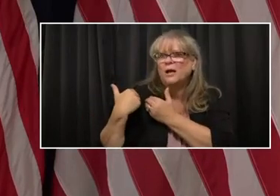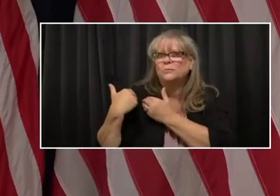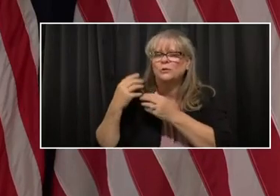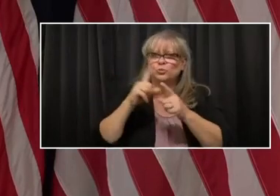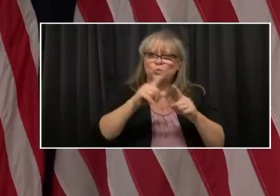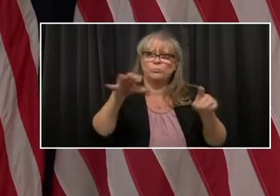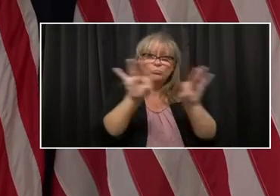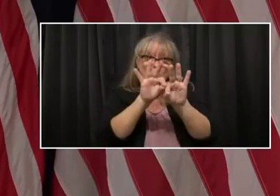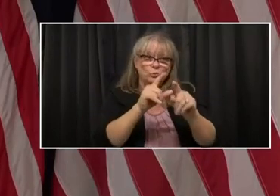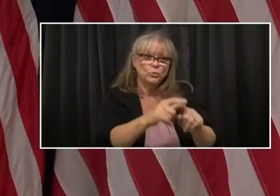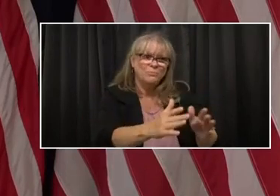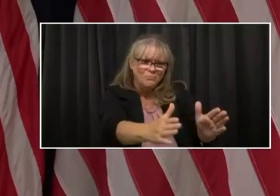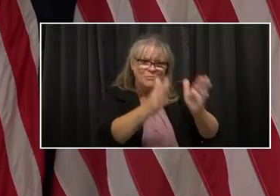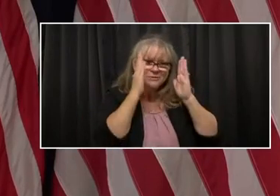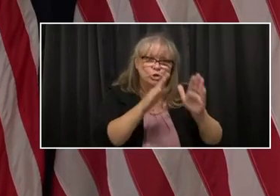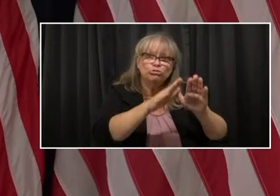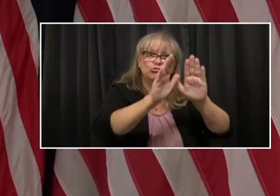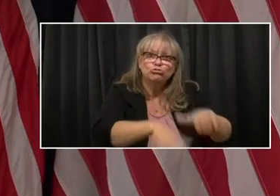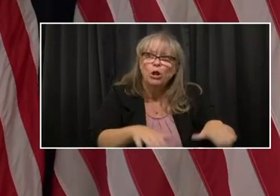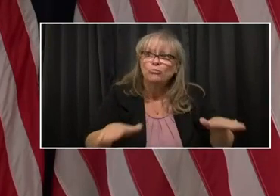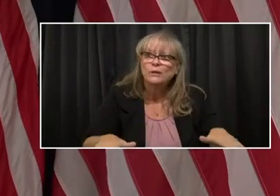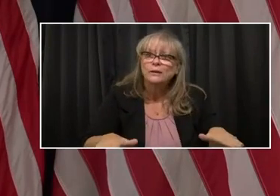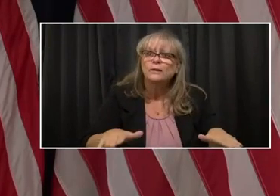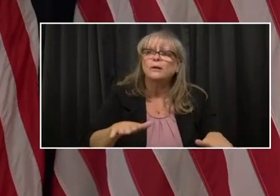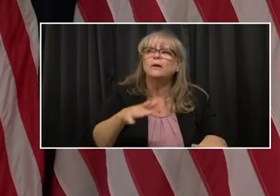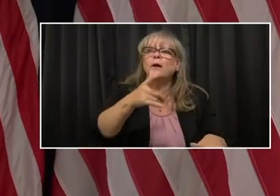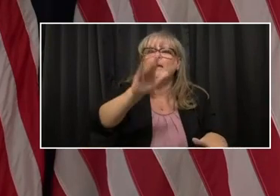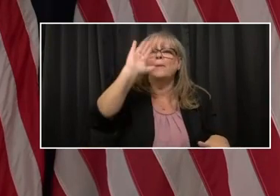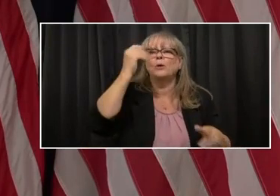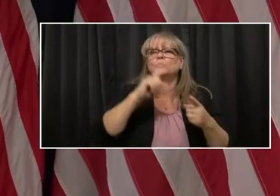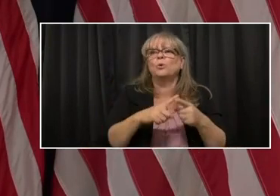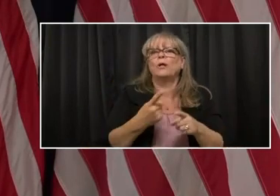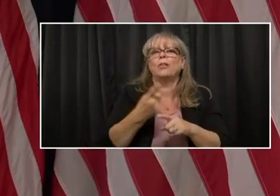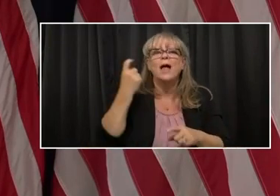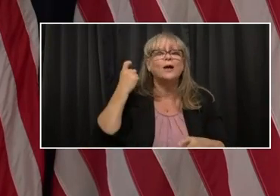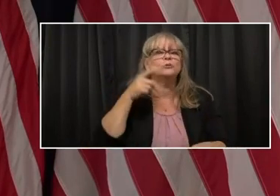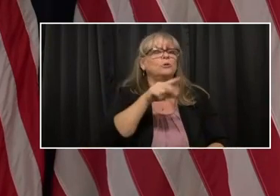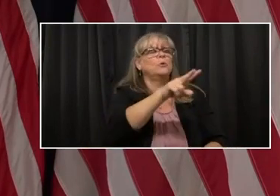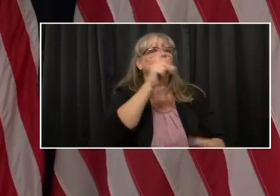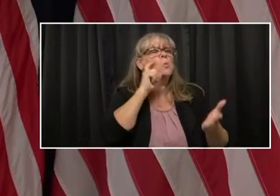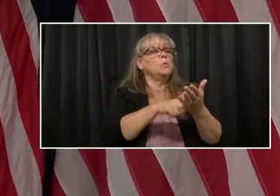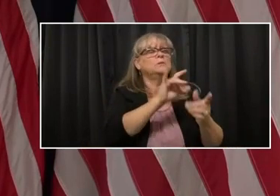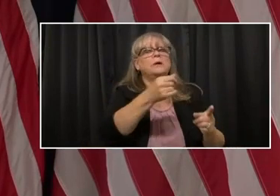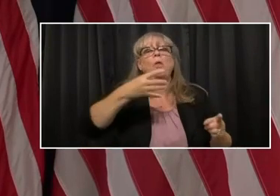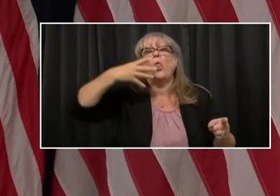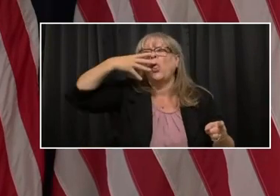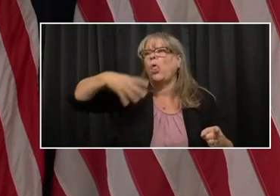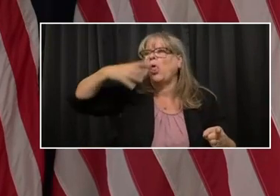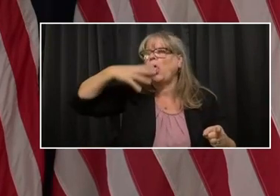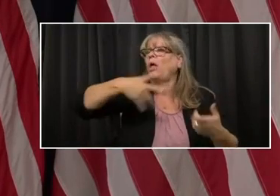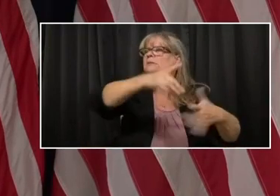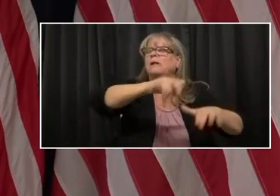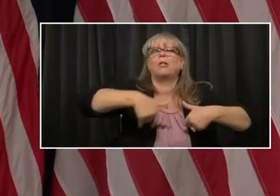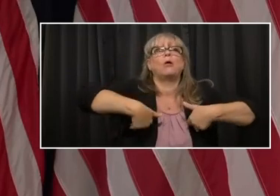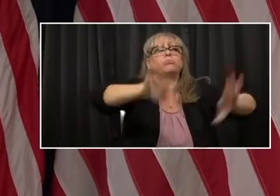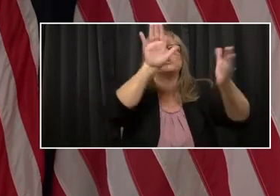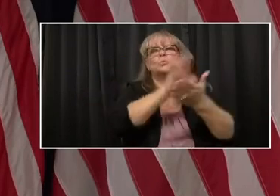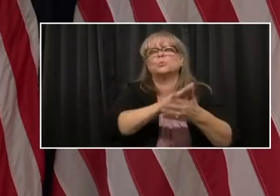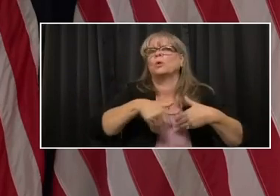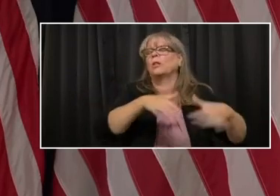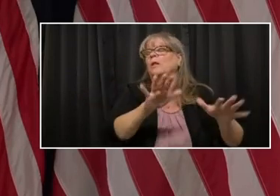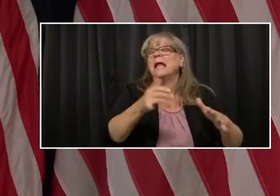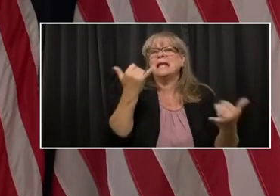year they would have sent their kid to school. But if your child is showing even the slightest symptoms, it is your responsibility to keep them